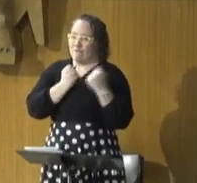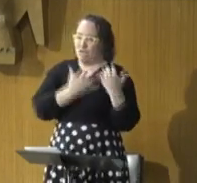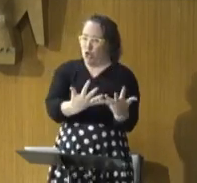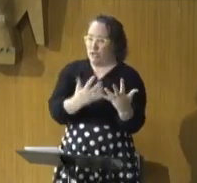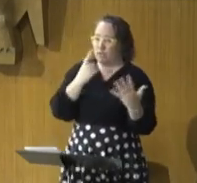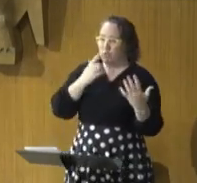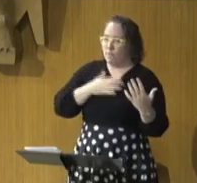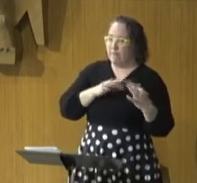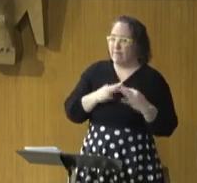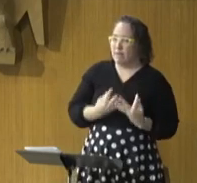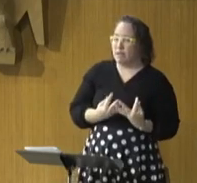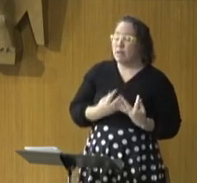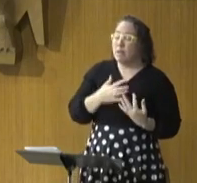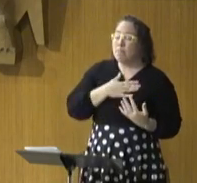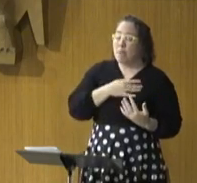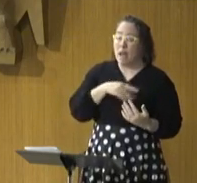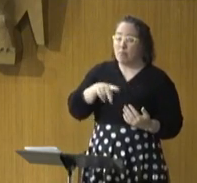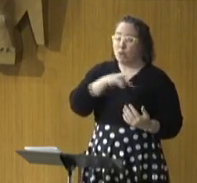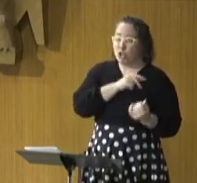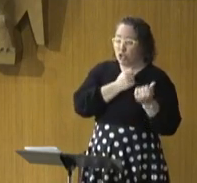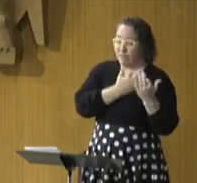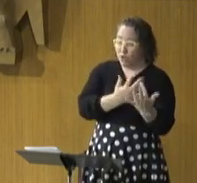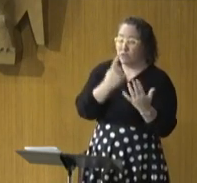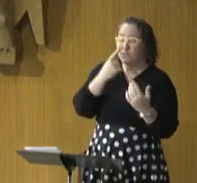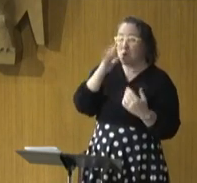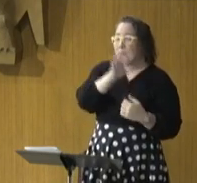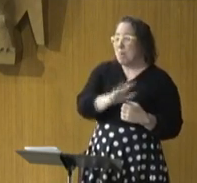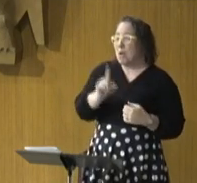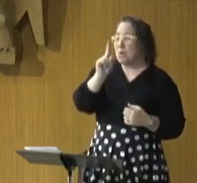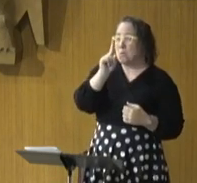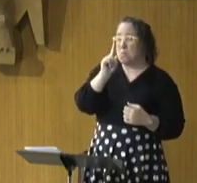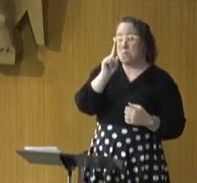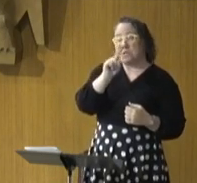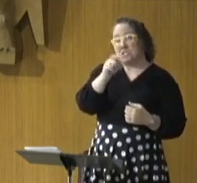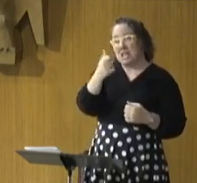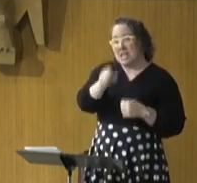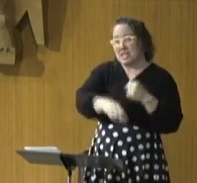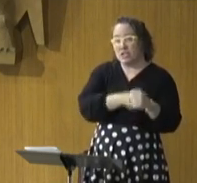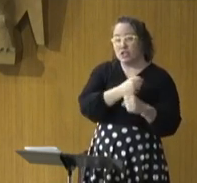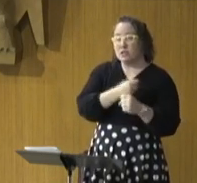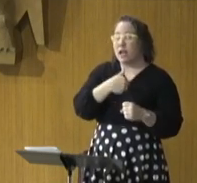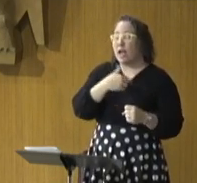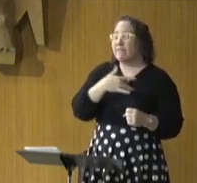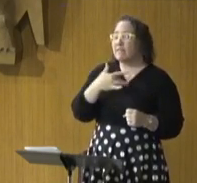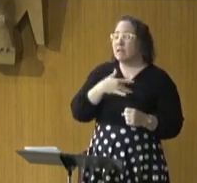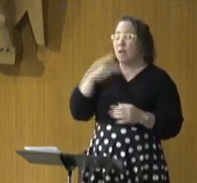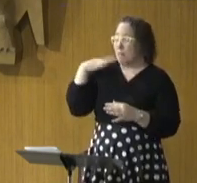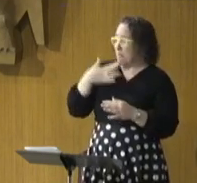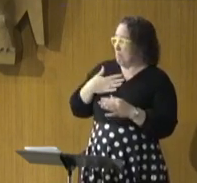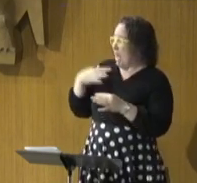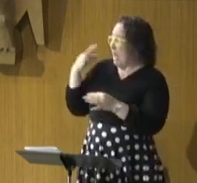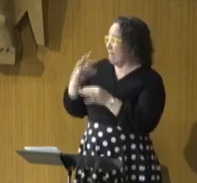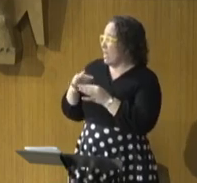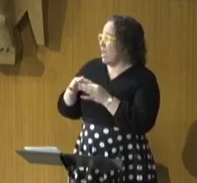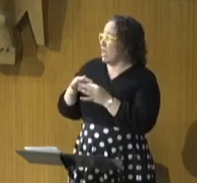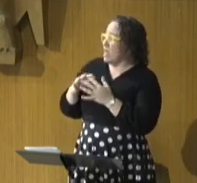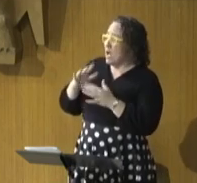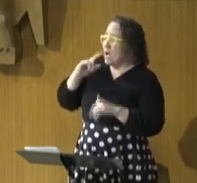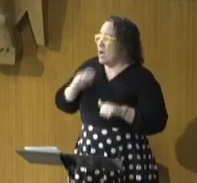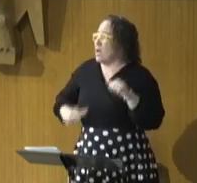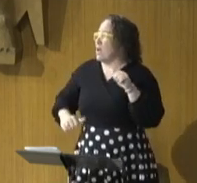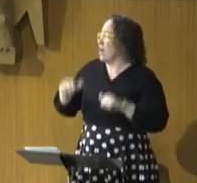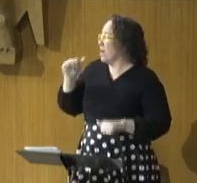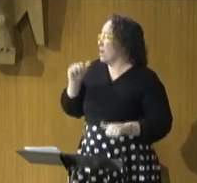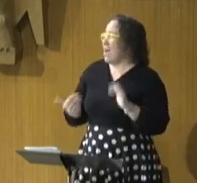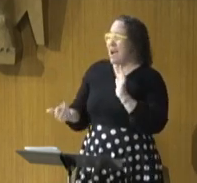it's been my personal furnace for about a decade now and it has made me question my faith multiple times and I'm not afraid to admit that to you